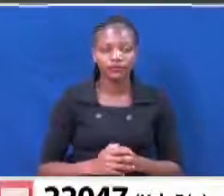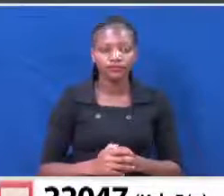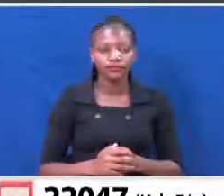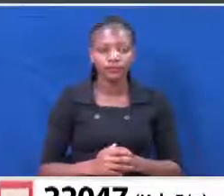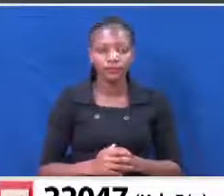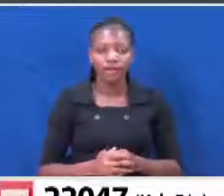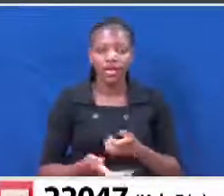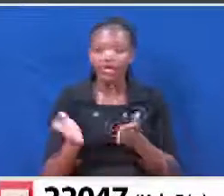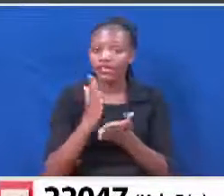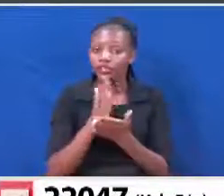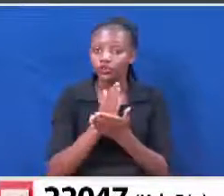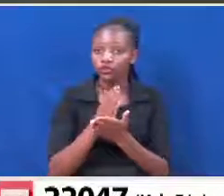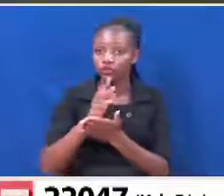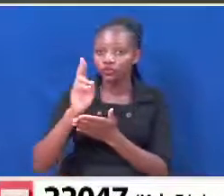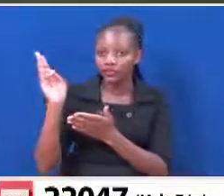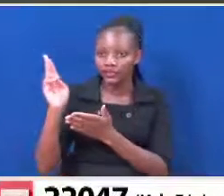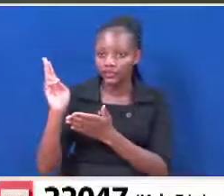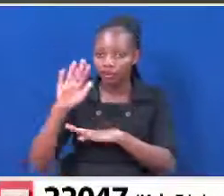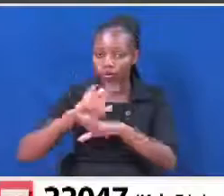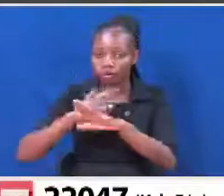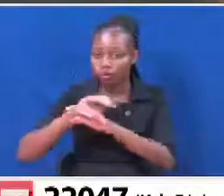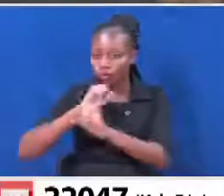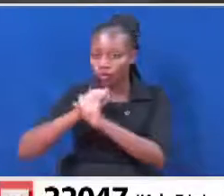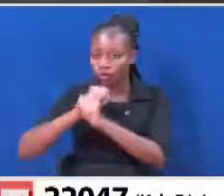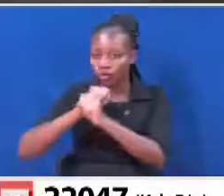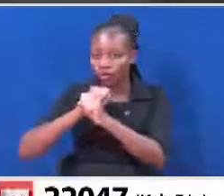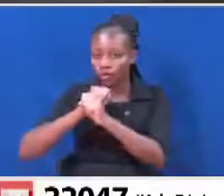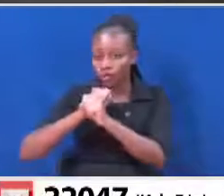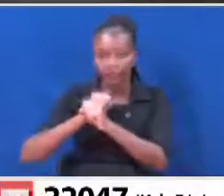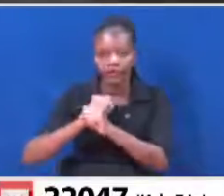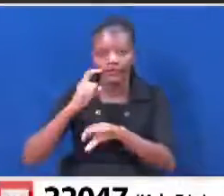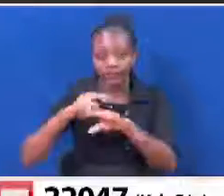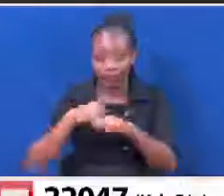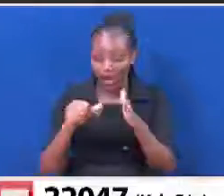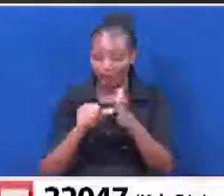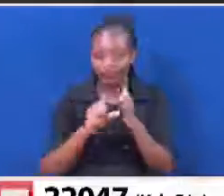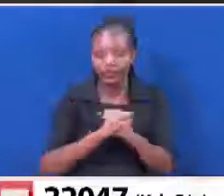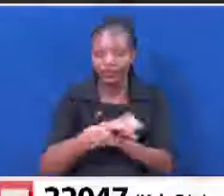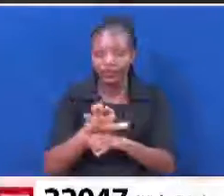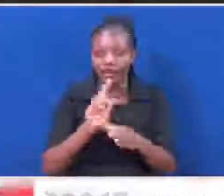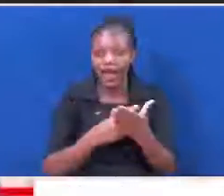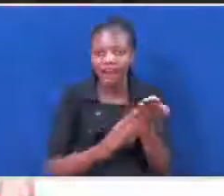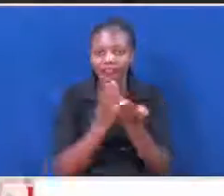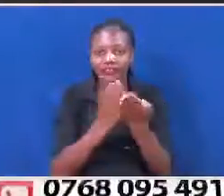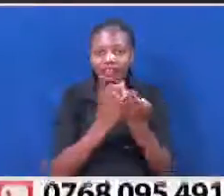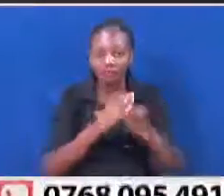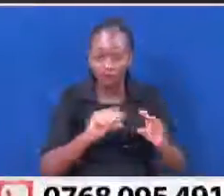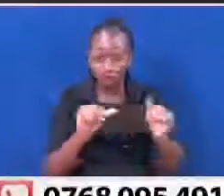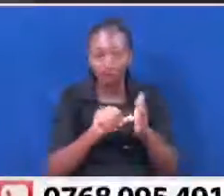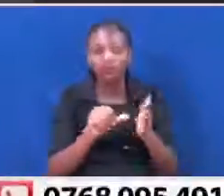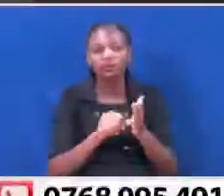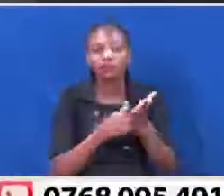schools. Indeed, this is a noble philanthropic cause in the middle of a pandemic, and one that serves to arrest the